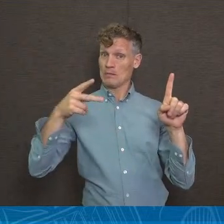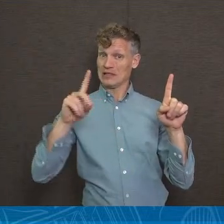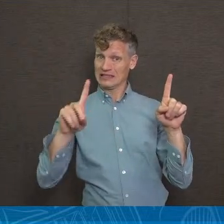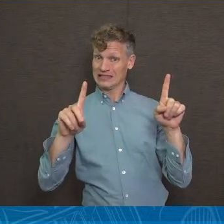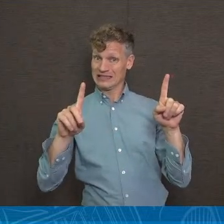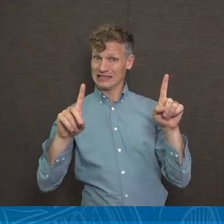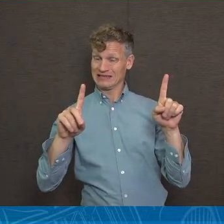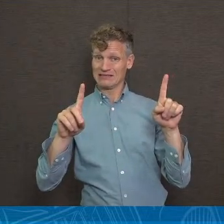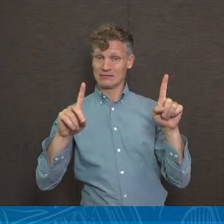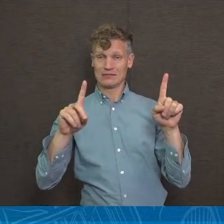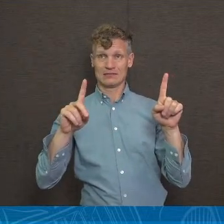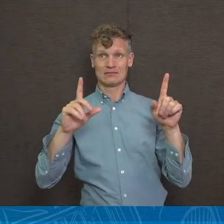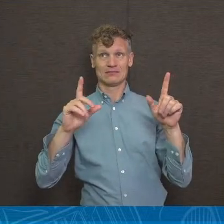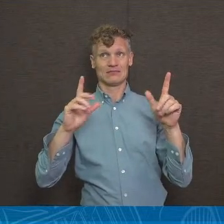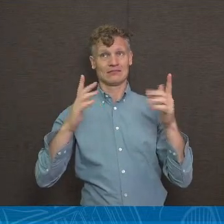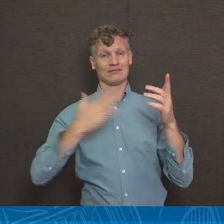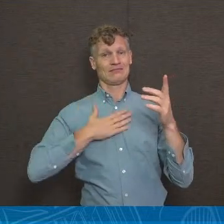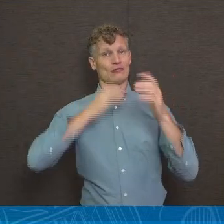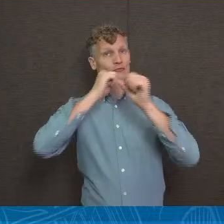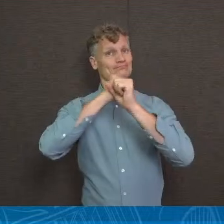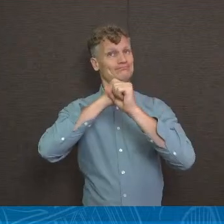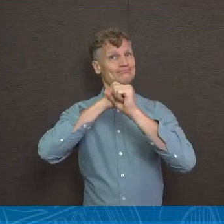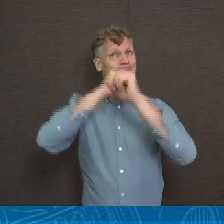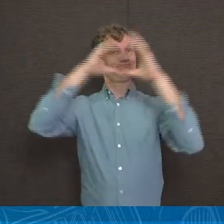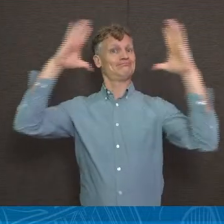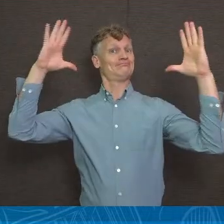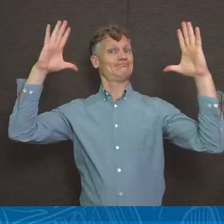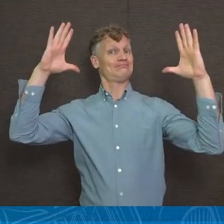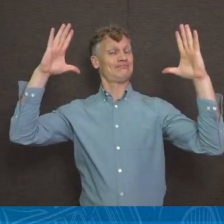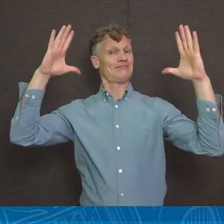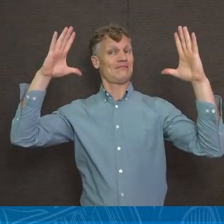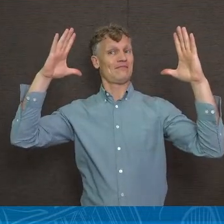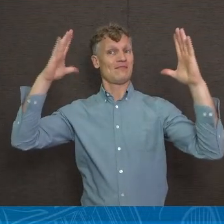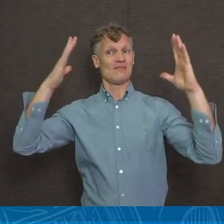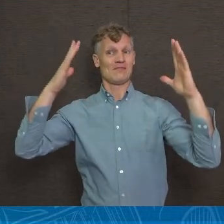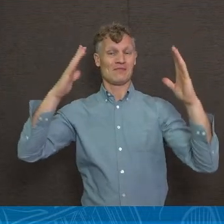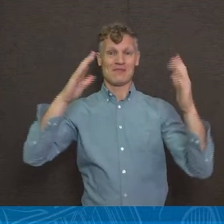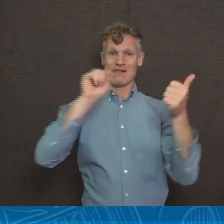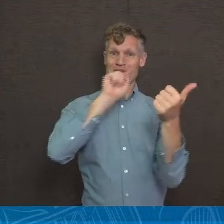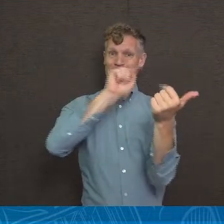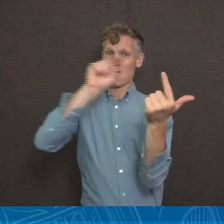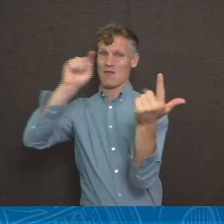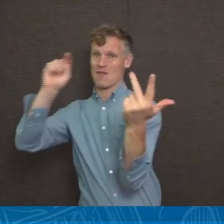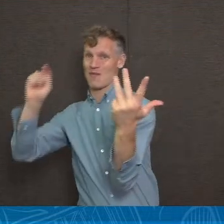CRPD informs those areas of international law